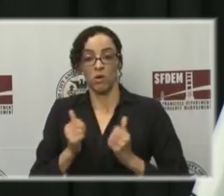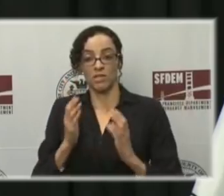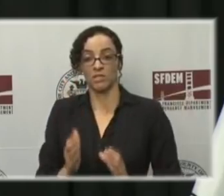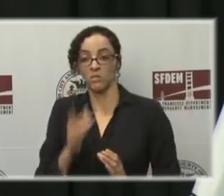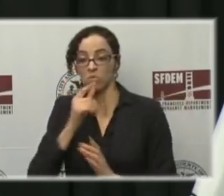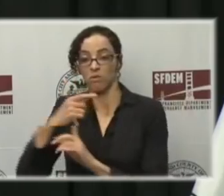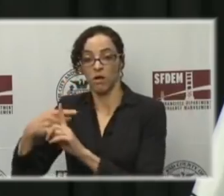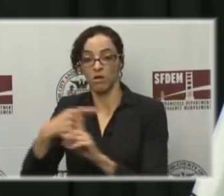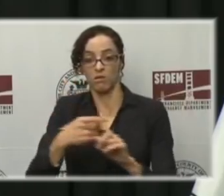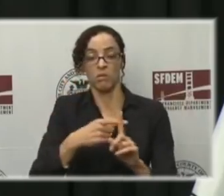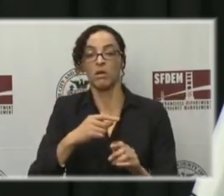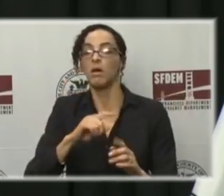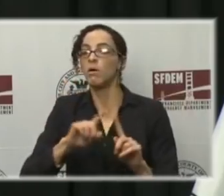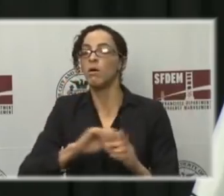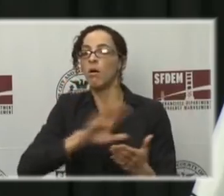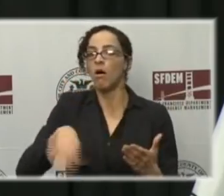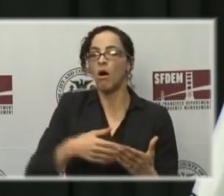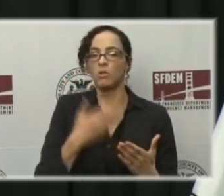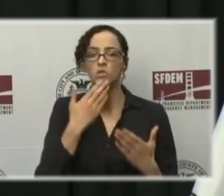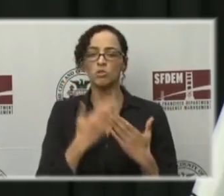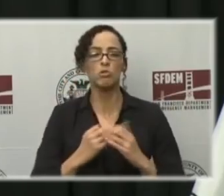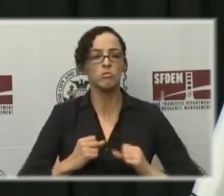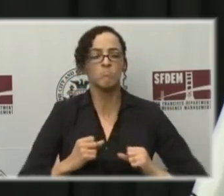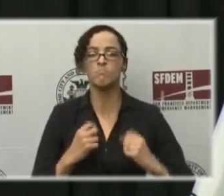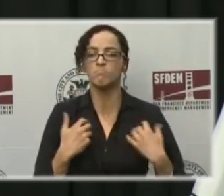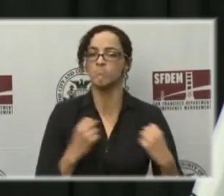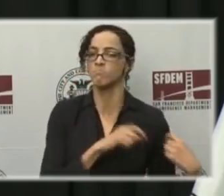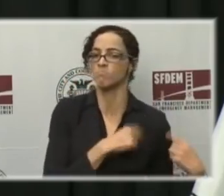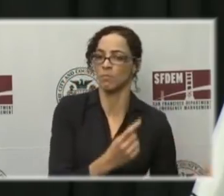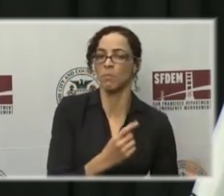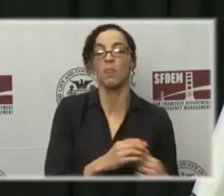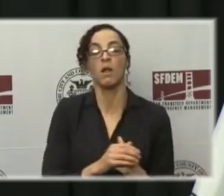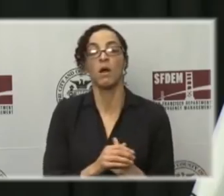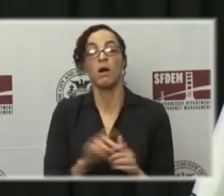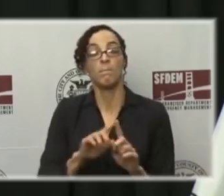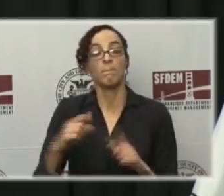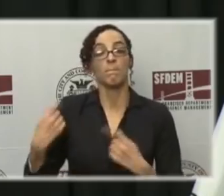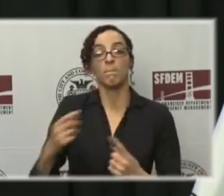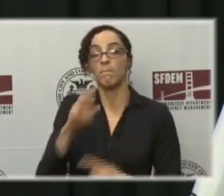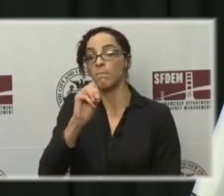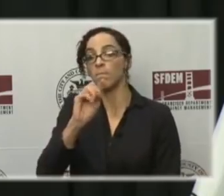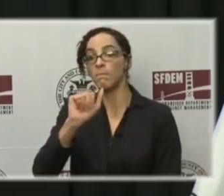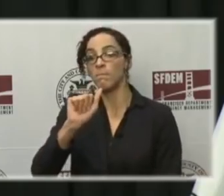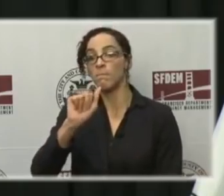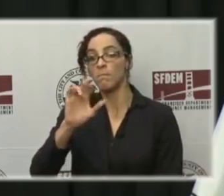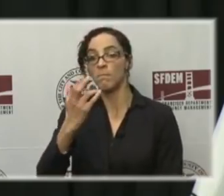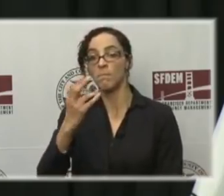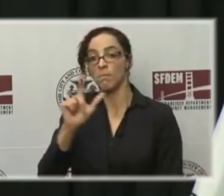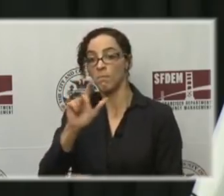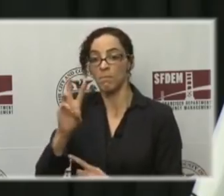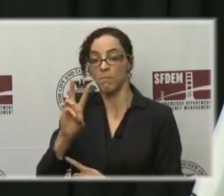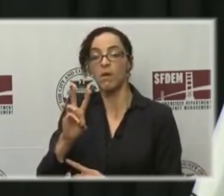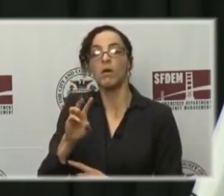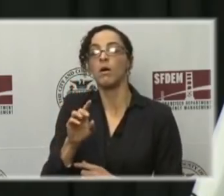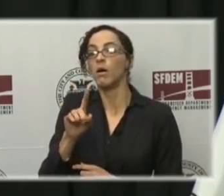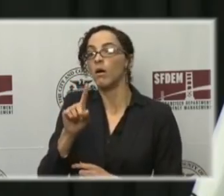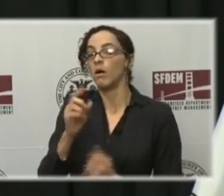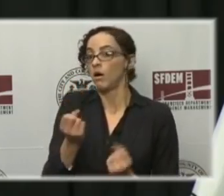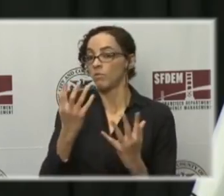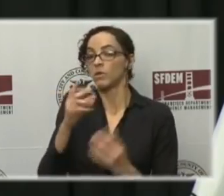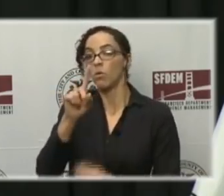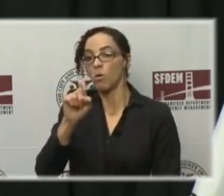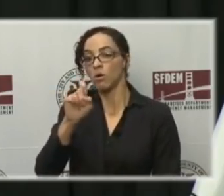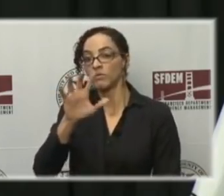condition. Since March 26, 158 staff and 54